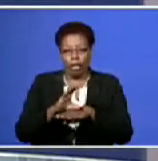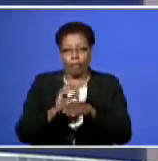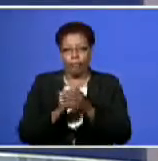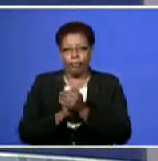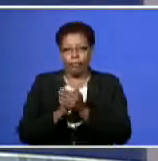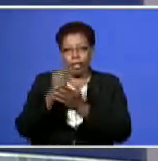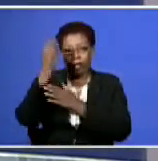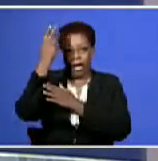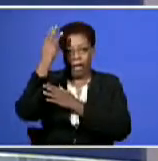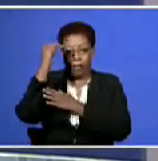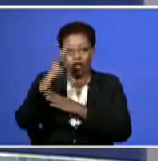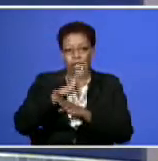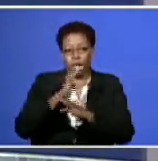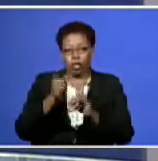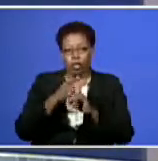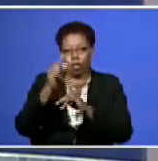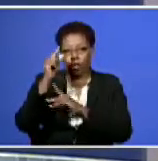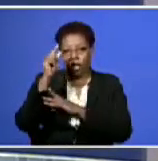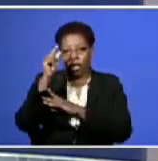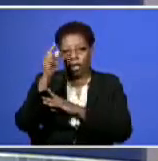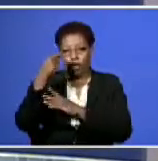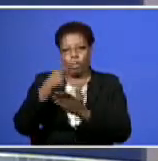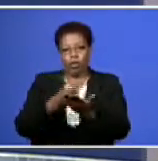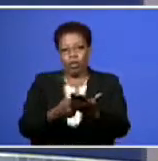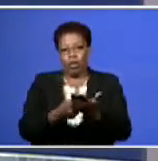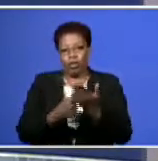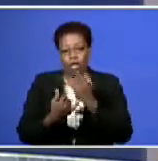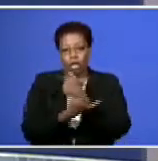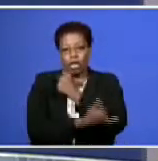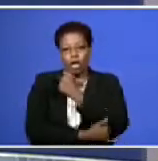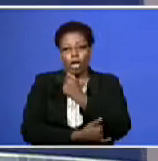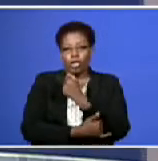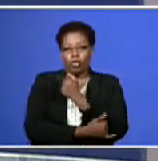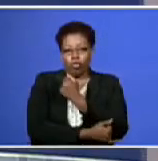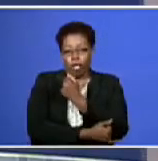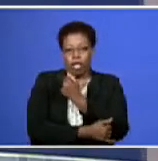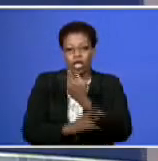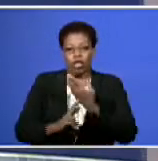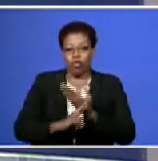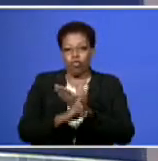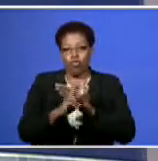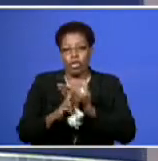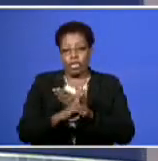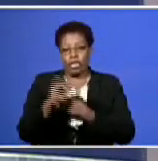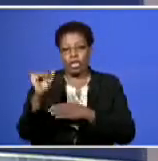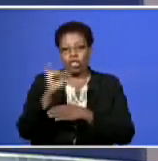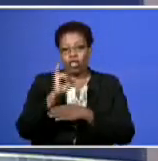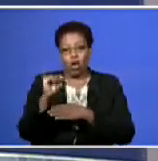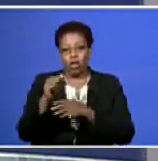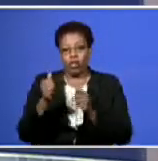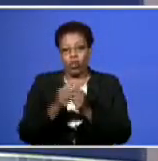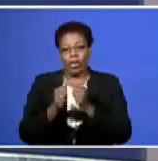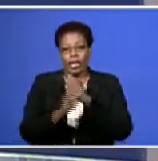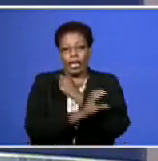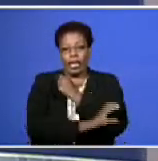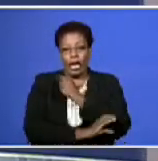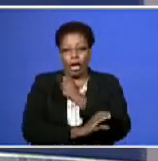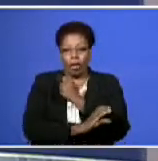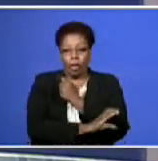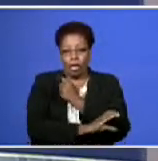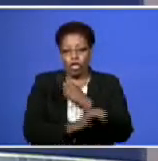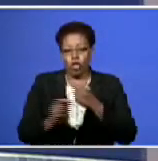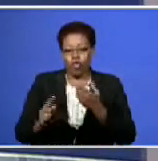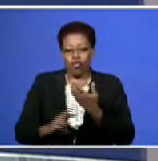Well, the Prime Minister addressed the government's renegotiation of the country's catastrophic risk insurance facility with the Caribbean Catastrophic